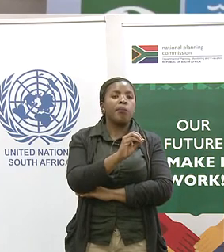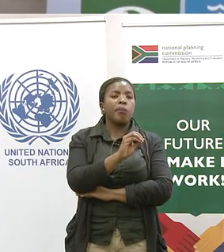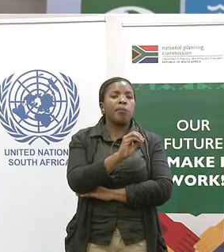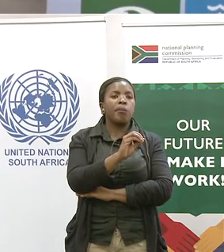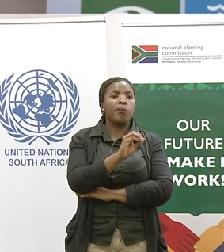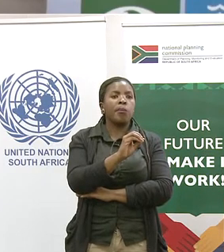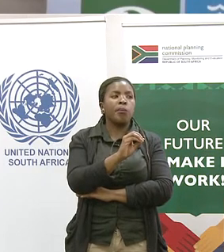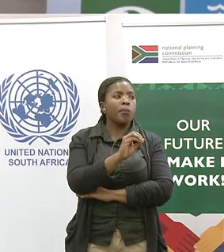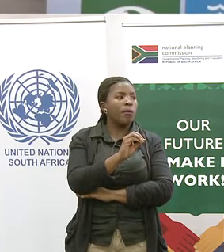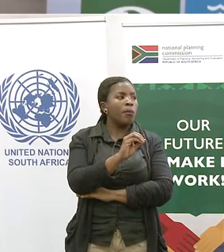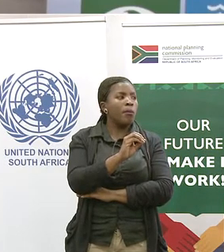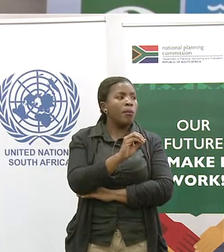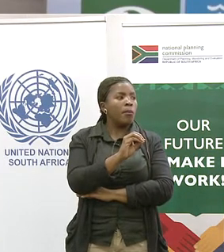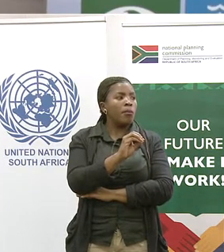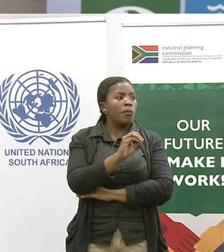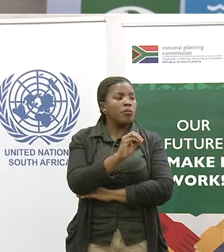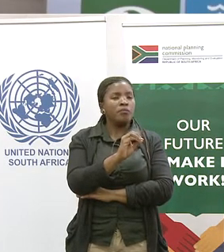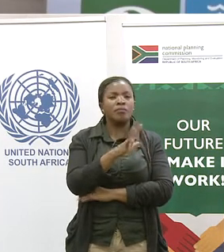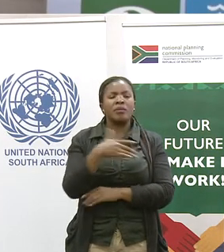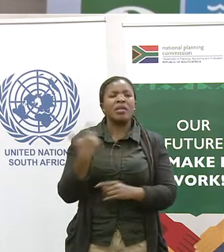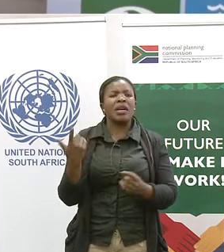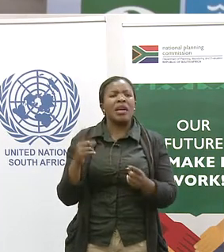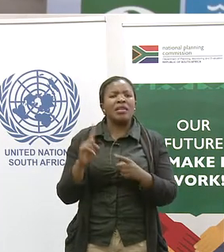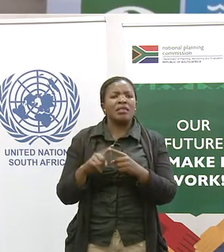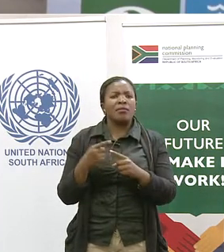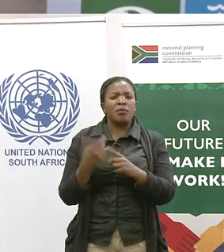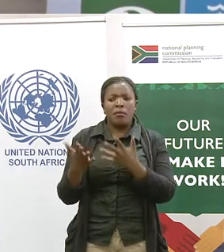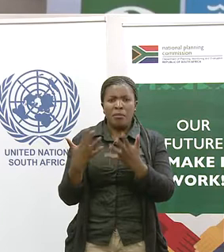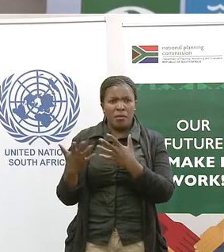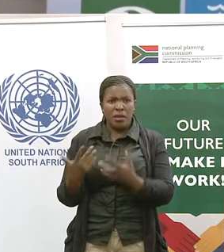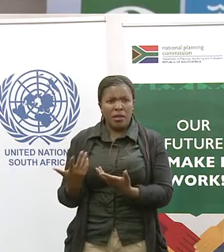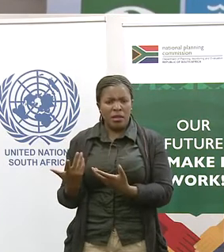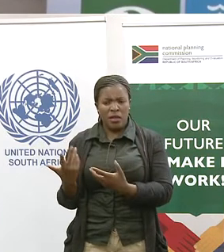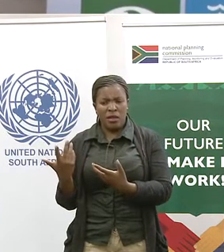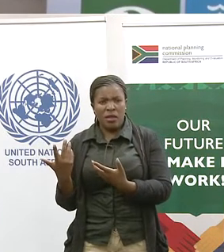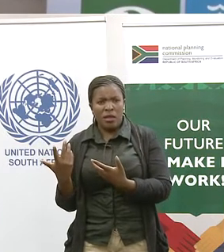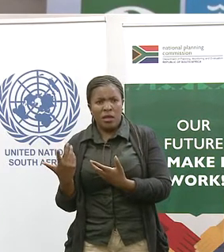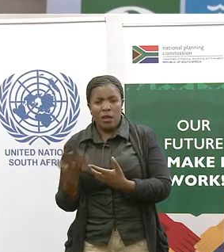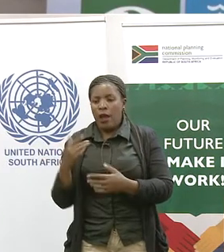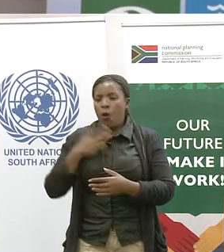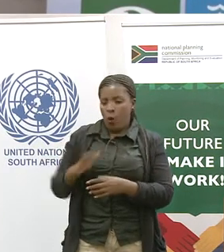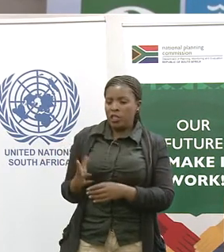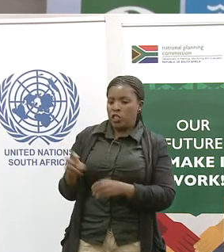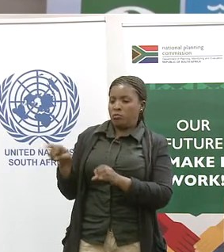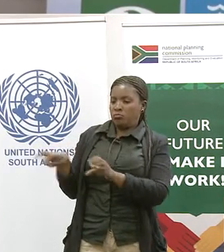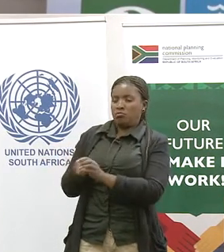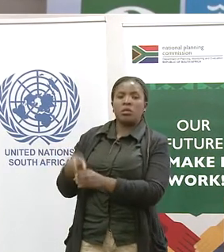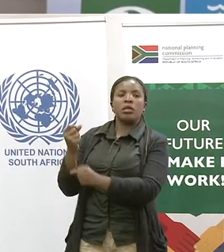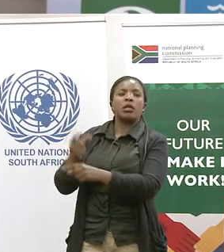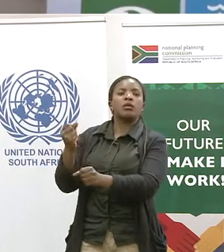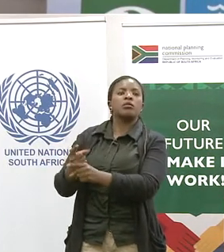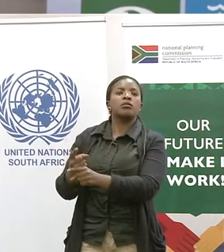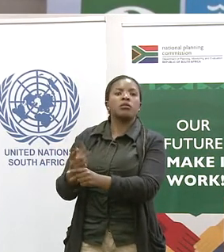I'm being not allowed to get into a taxi, how can I use the white